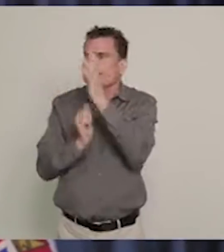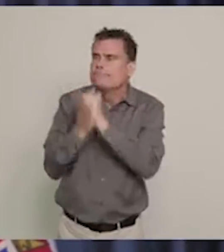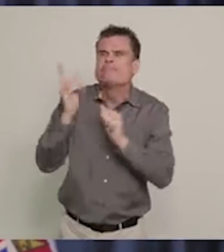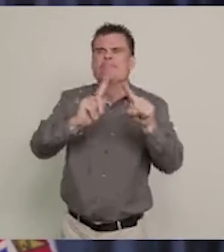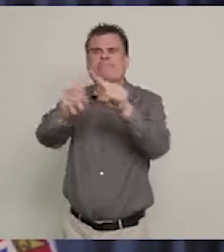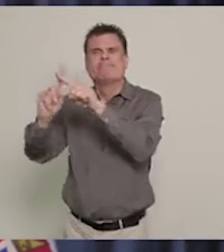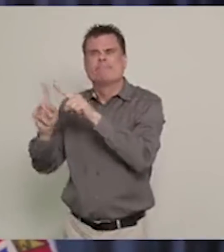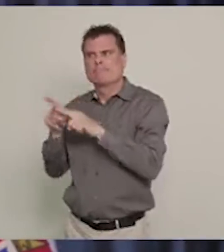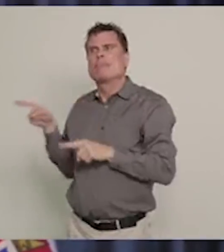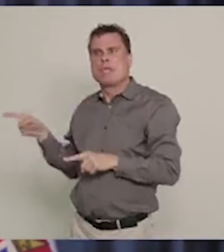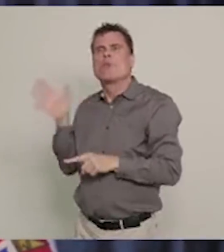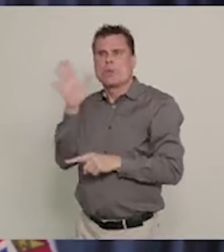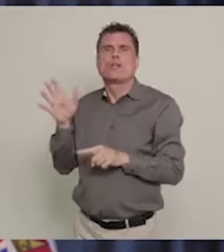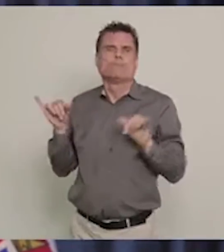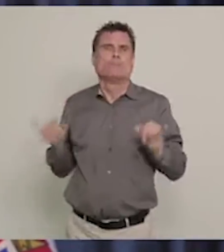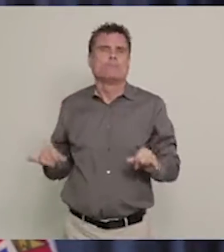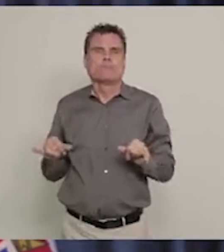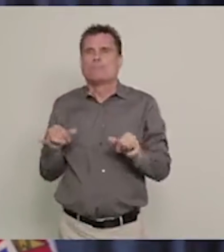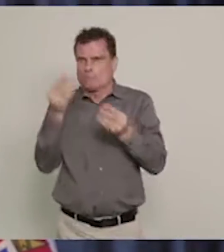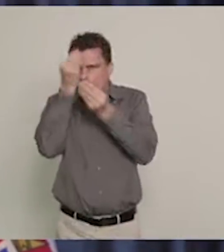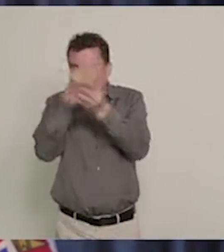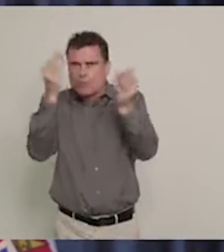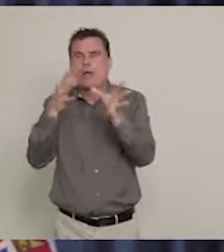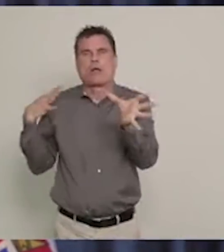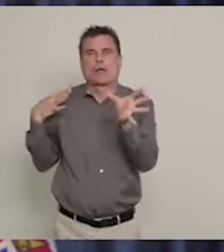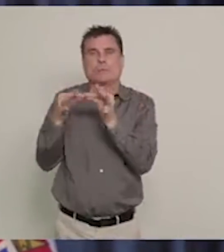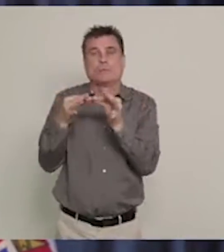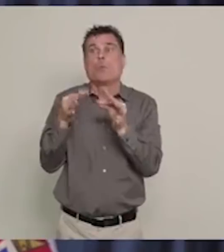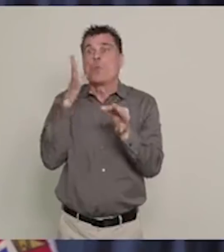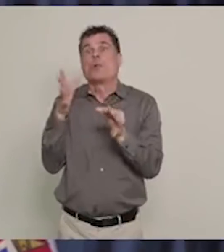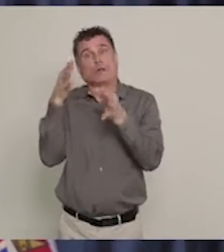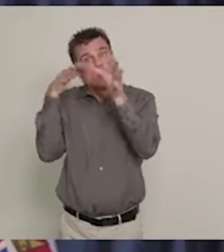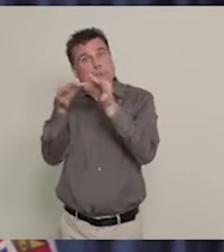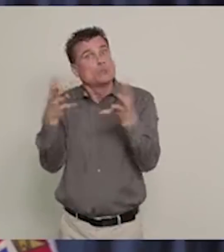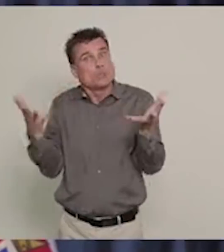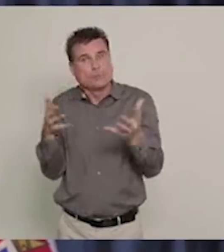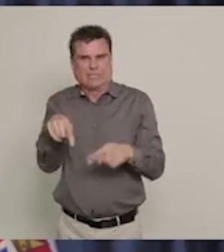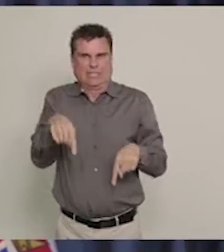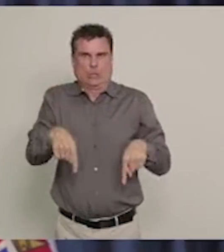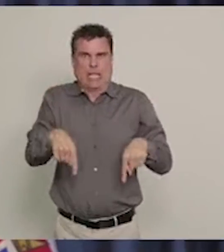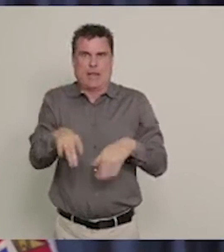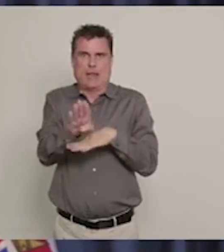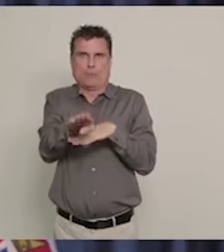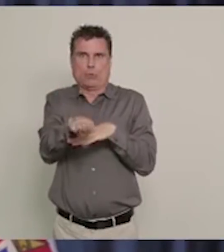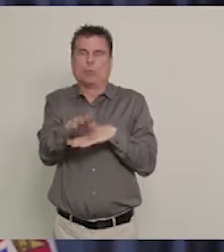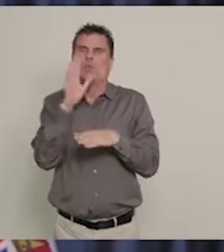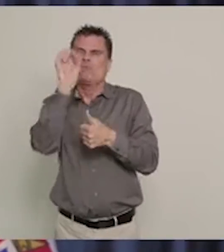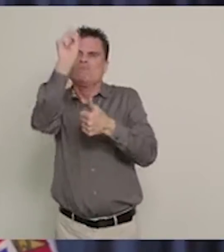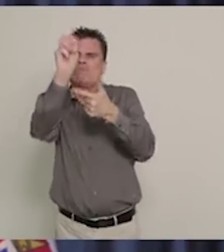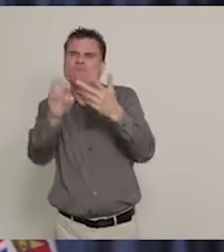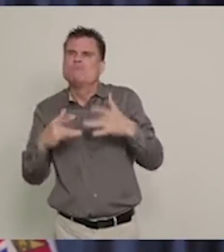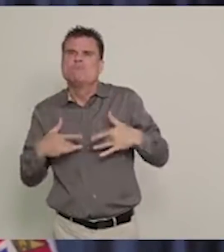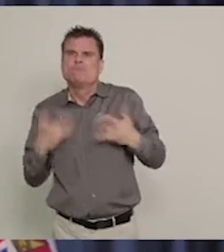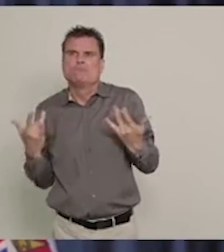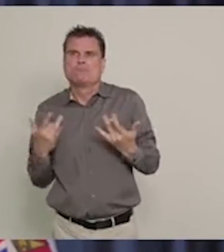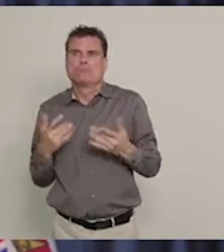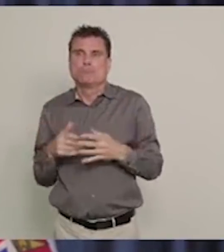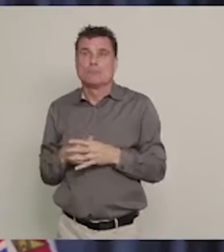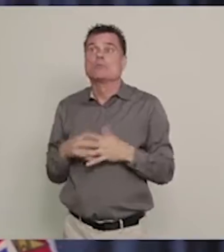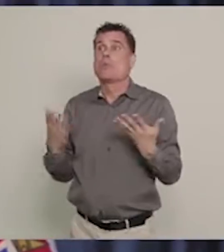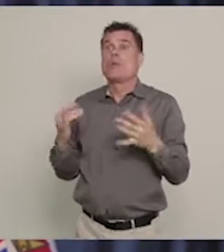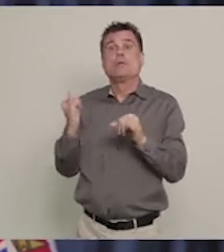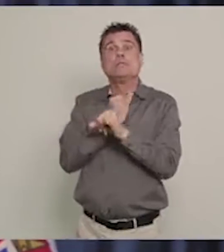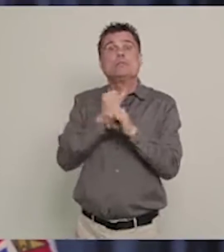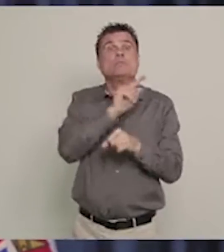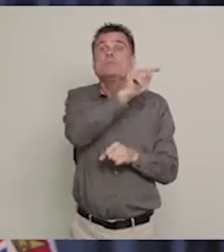can also tell you that we've had very good response already from industry in terms of identifying what